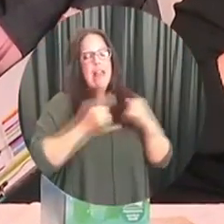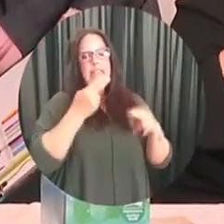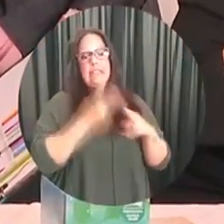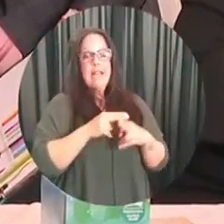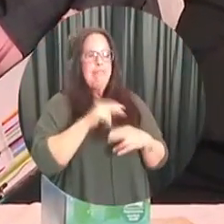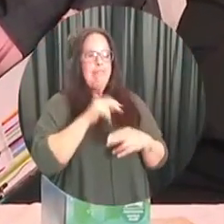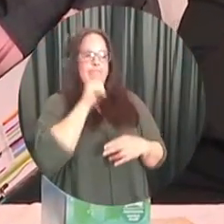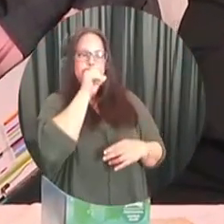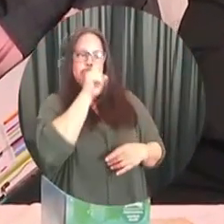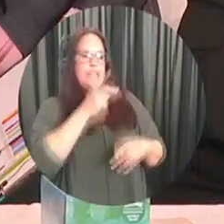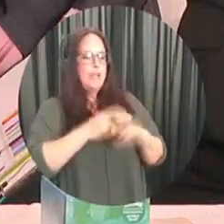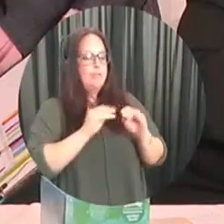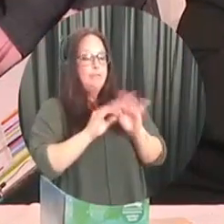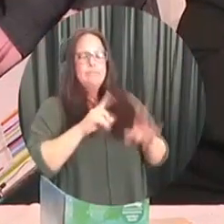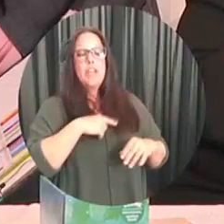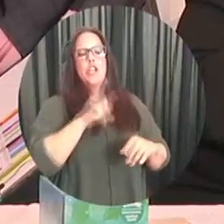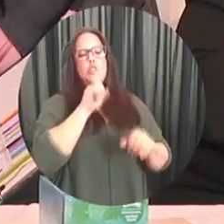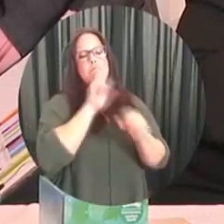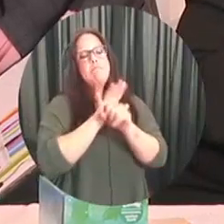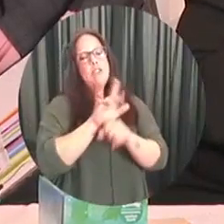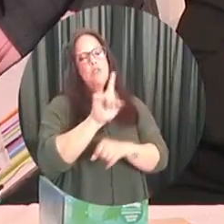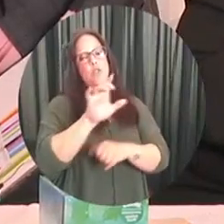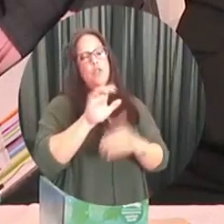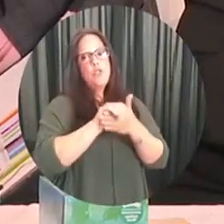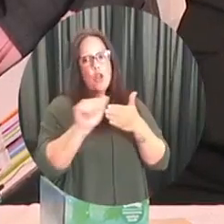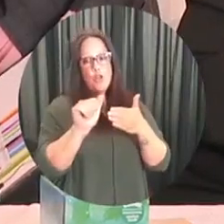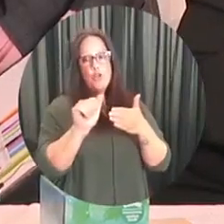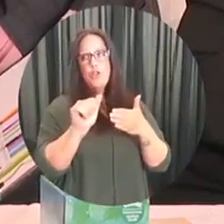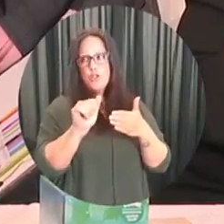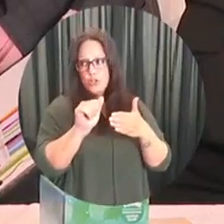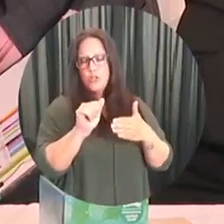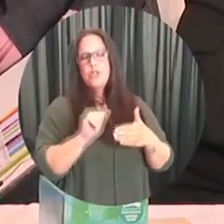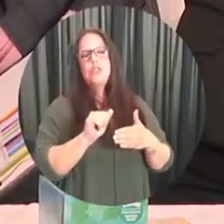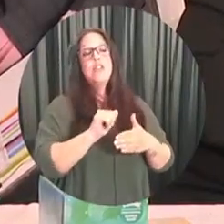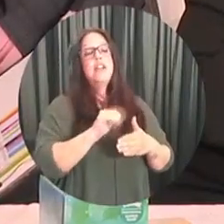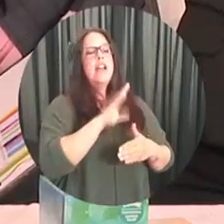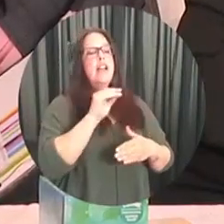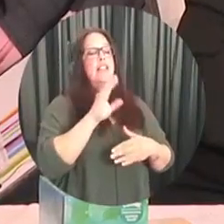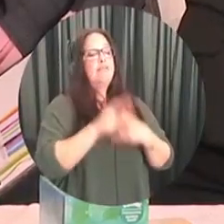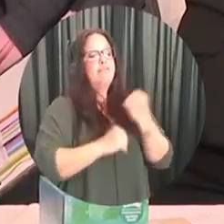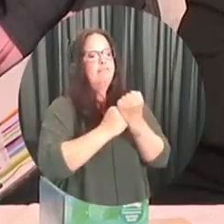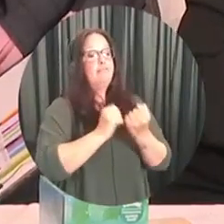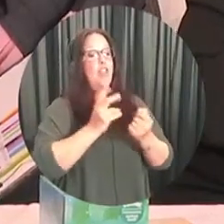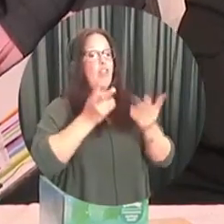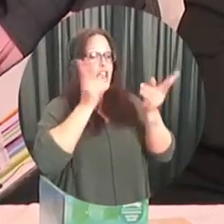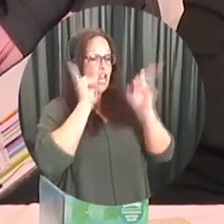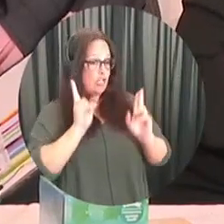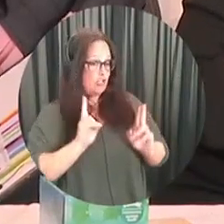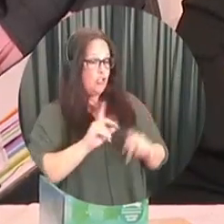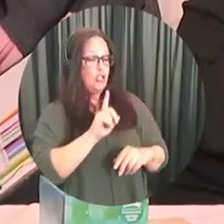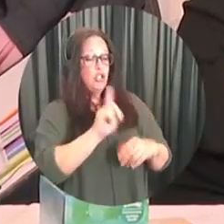pledged $100, and she challenges all other hairdressers to donate $100.